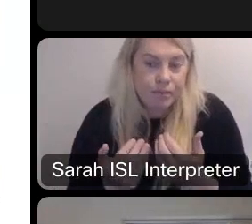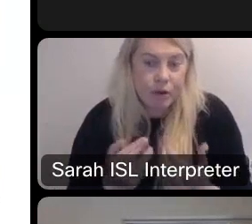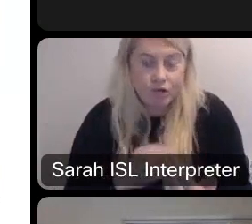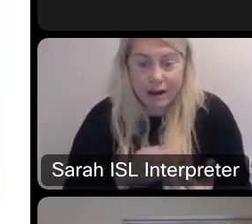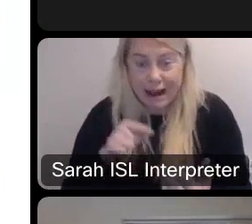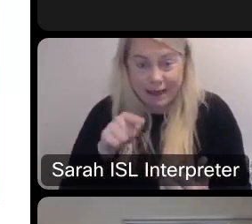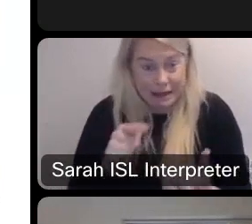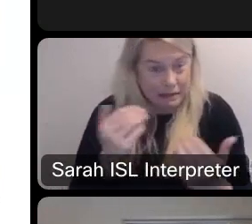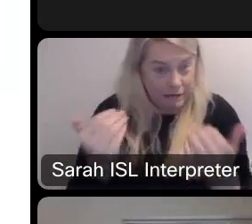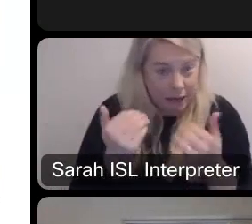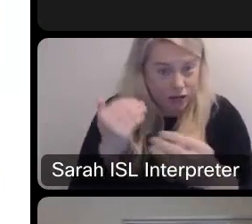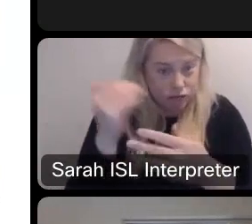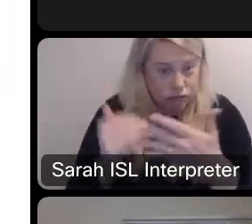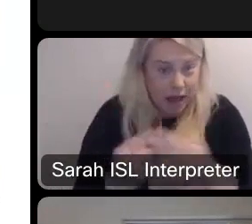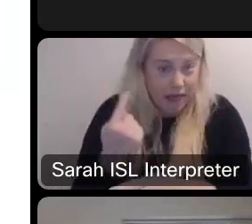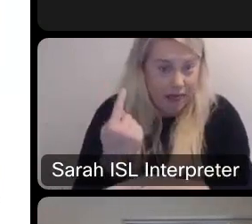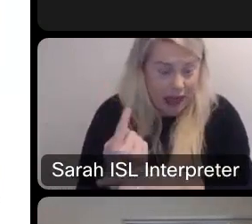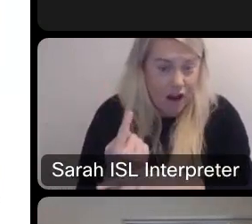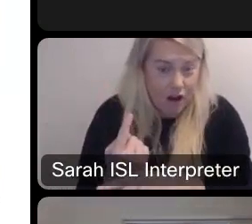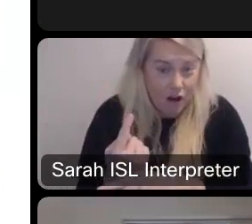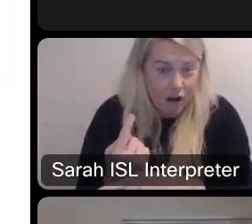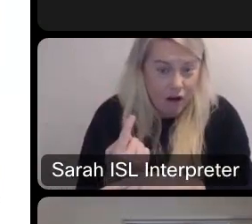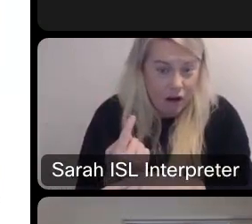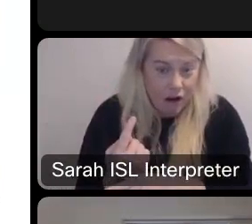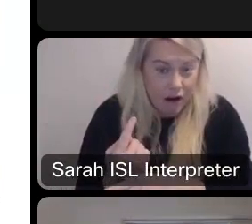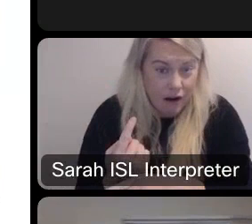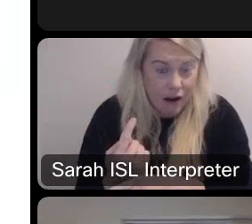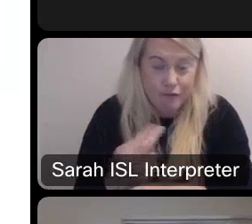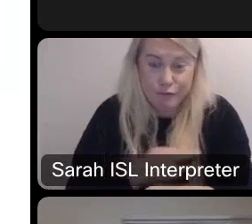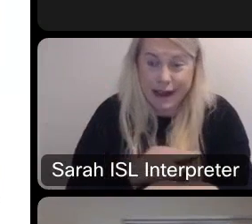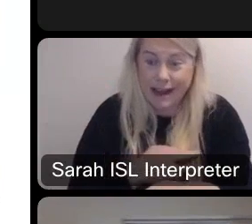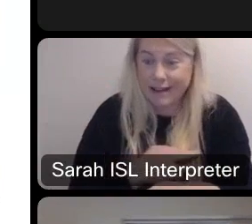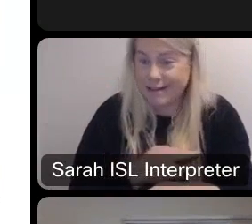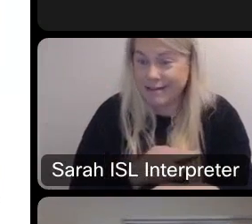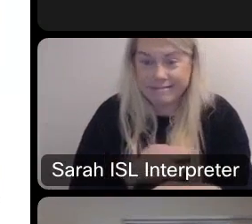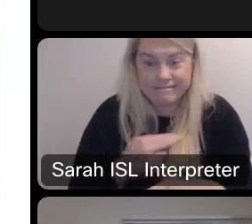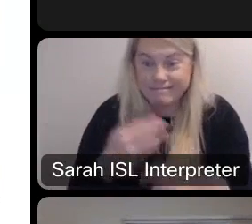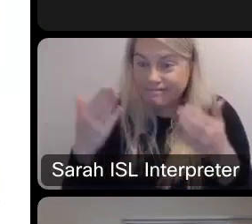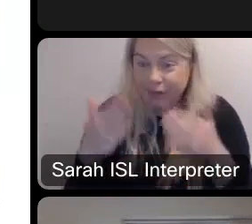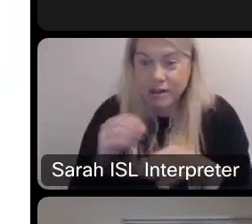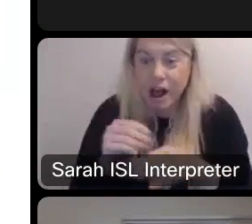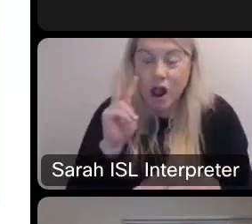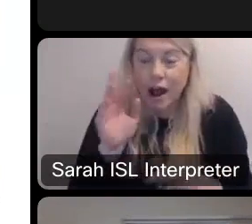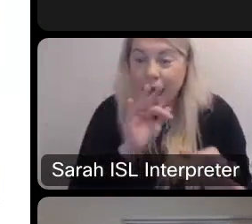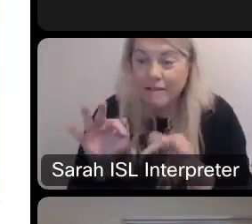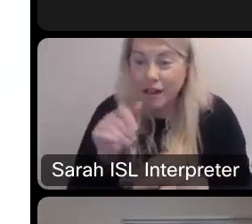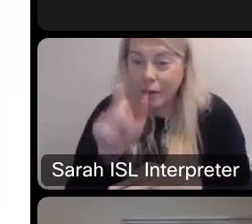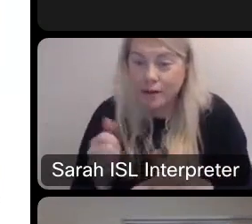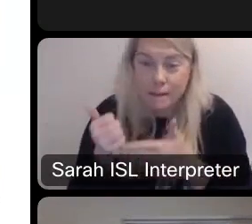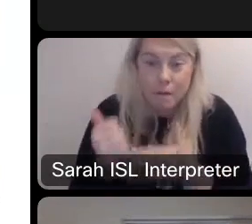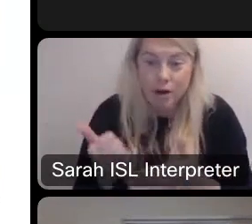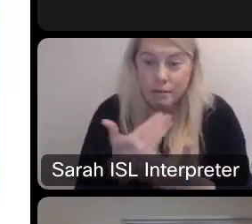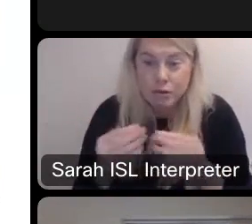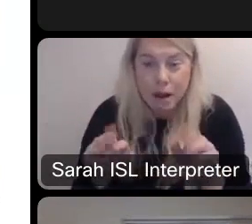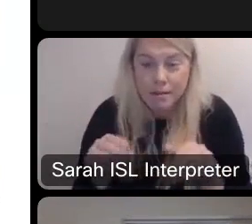listed out here. It's really, I suppose, ultimately looking after the person and giving them as much support as is necessary